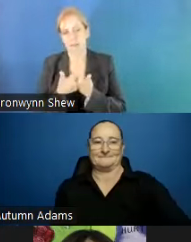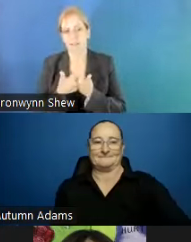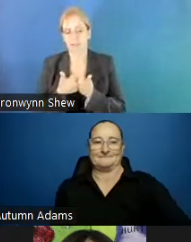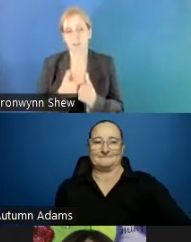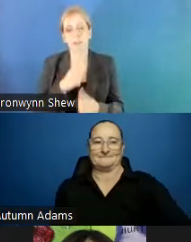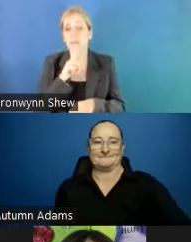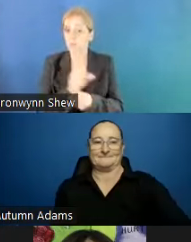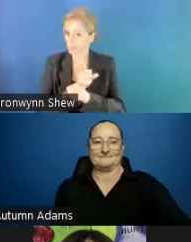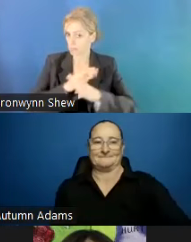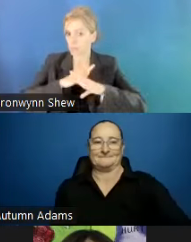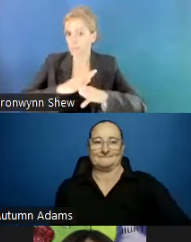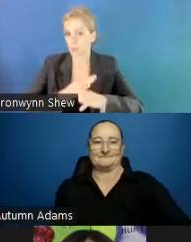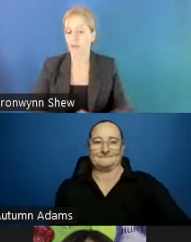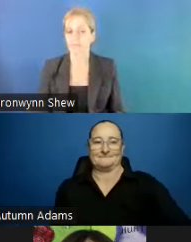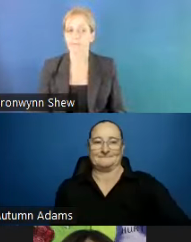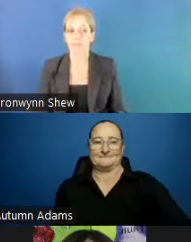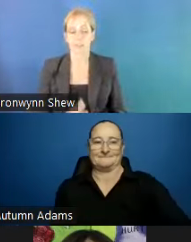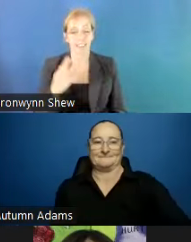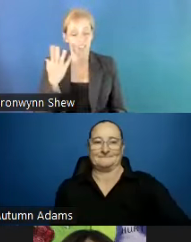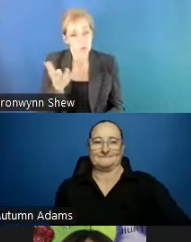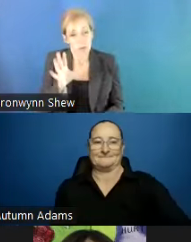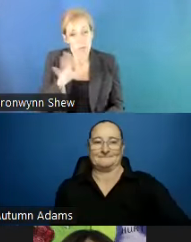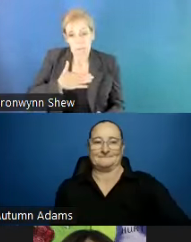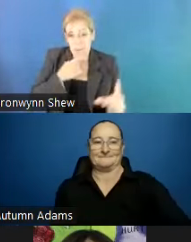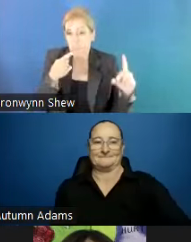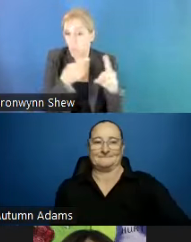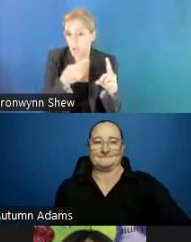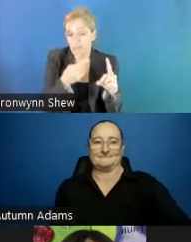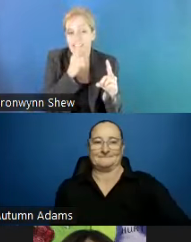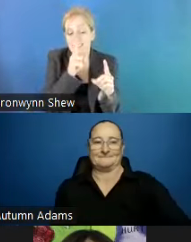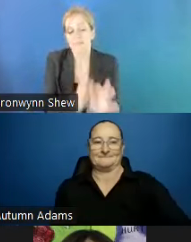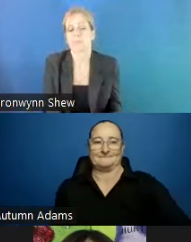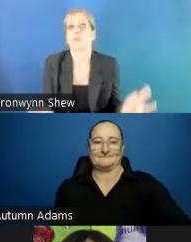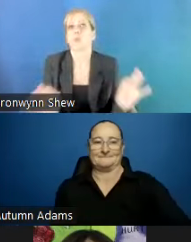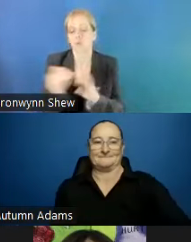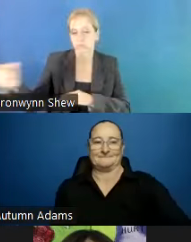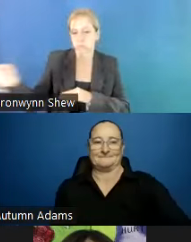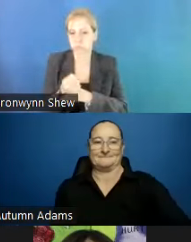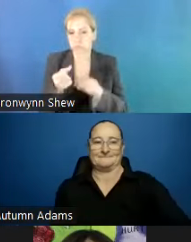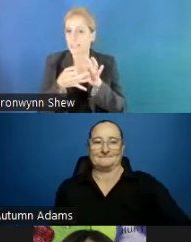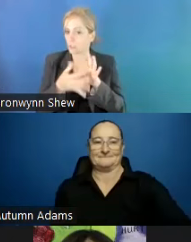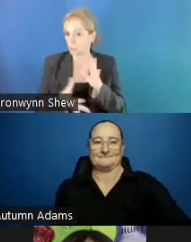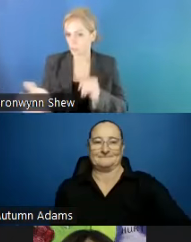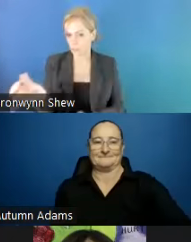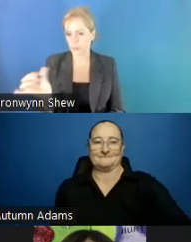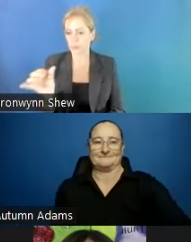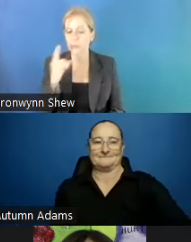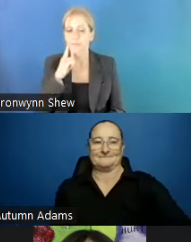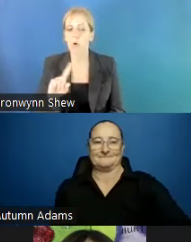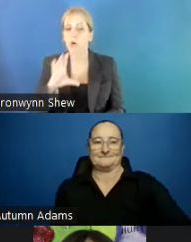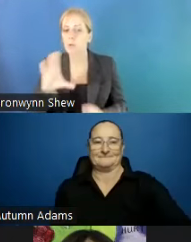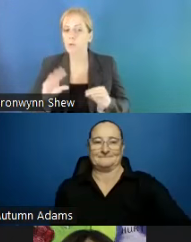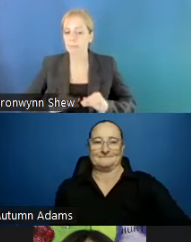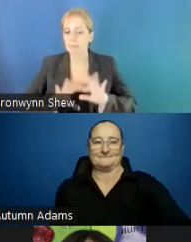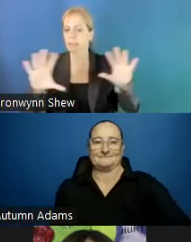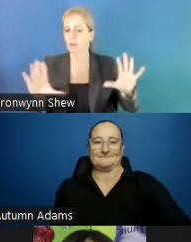is so important to have an interpreter as well, to really minimize those barriers. Okay, thank you very much.